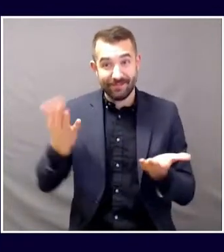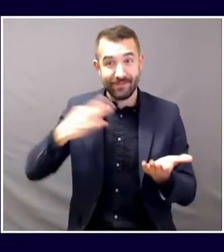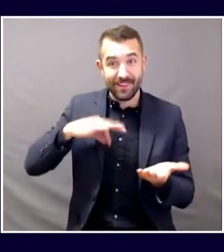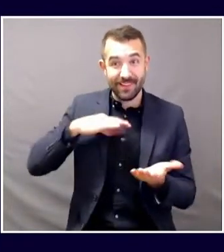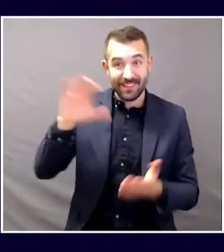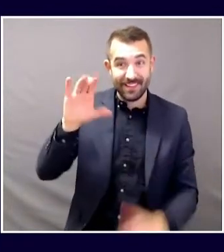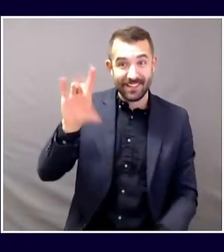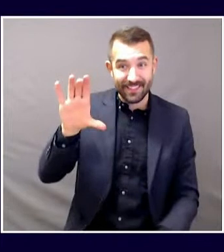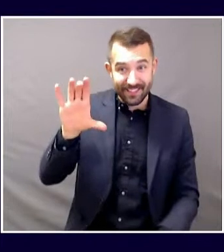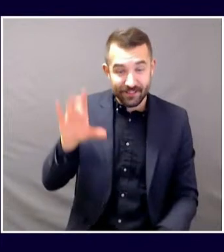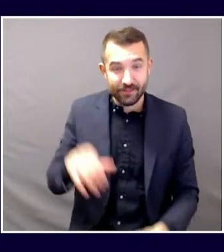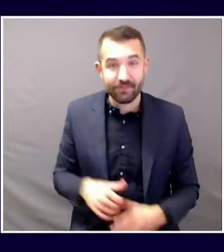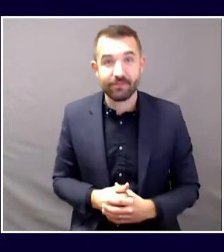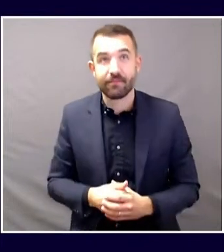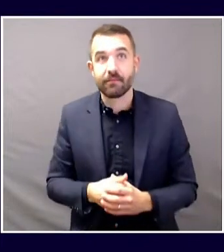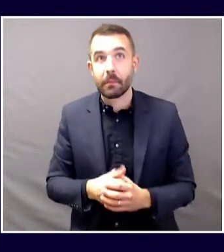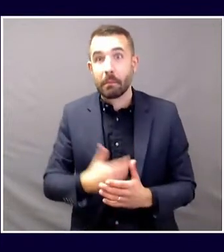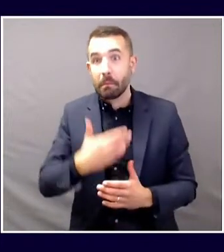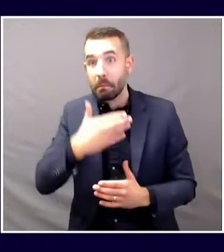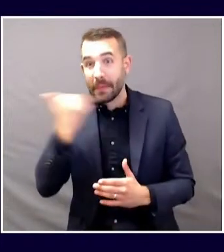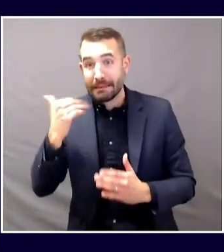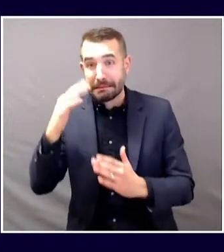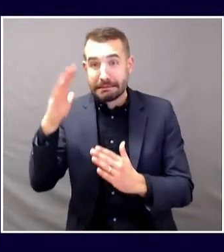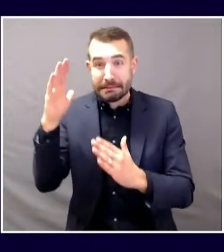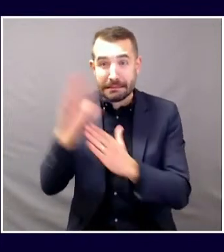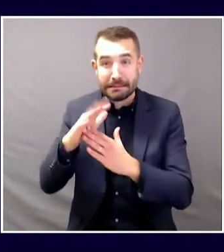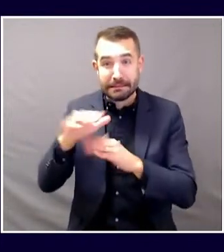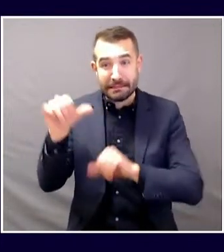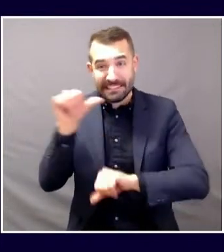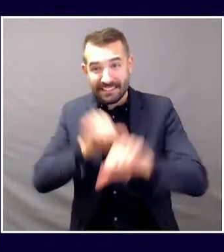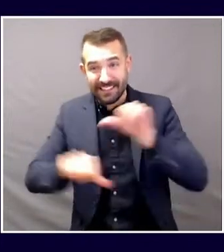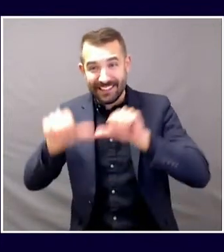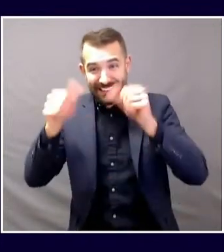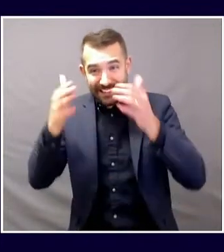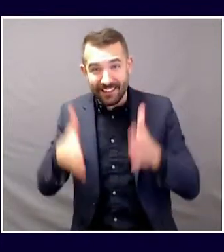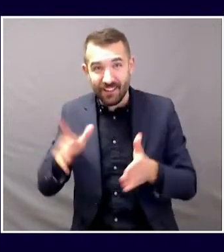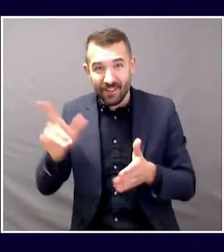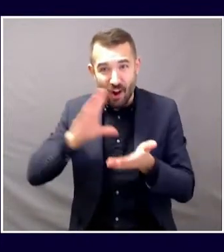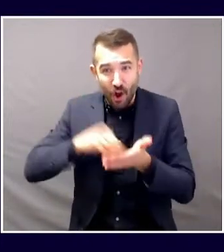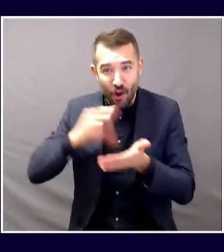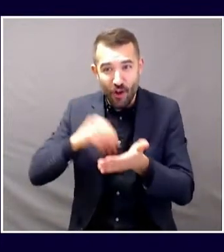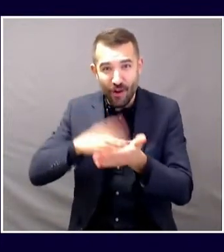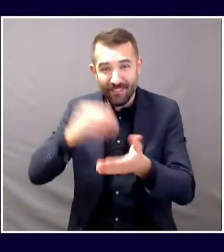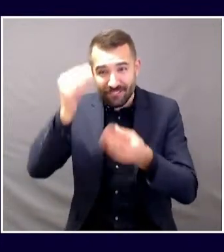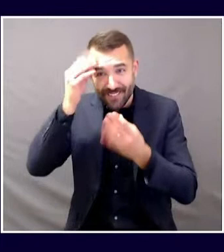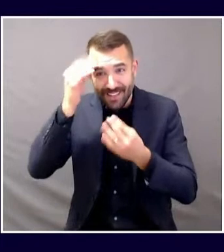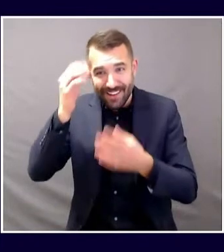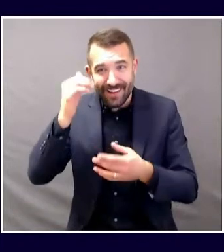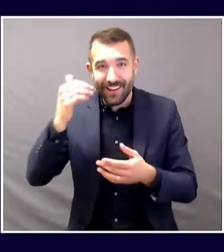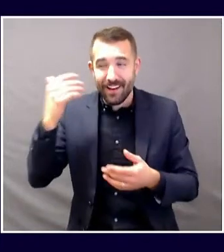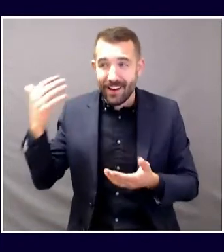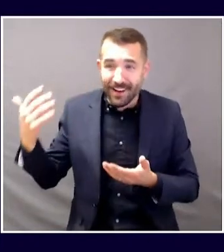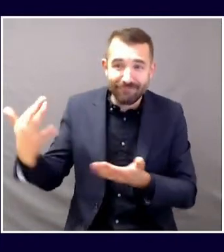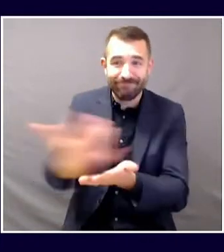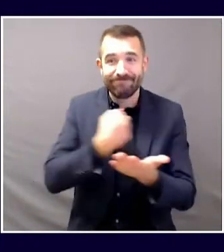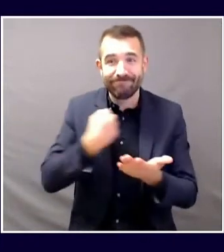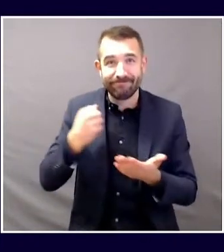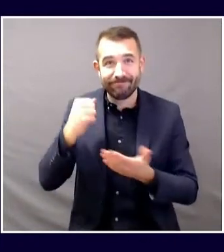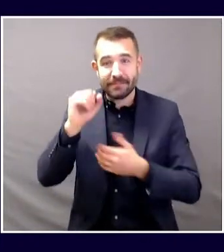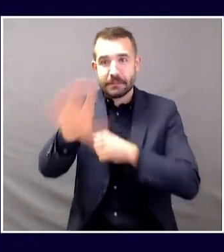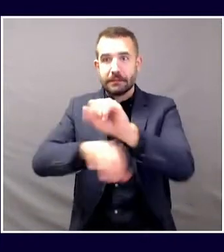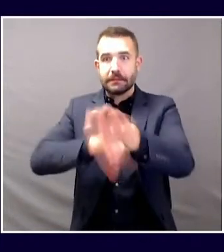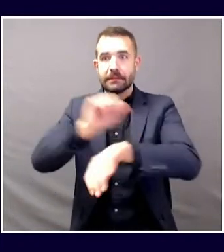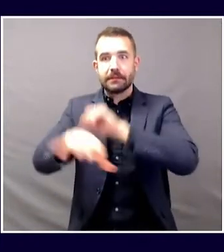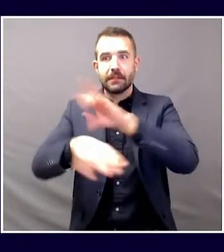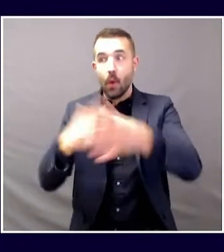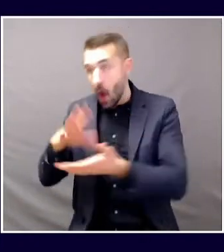available scientific information we have at the time. Now, from your perspective, it might feel like we keep shifting